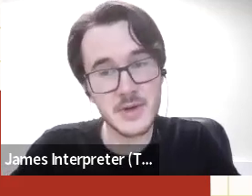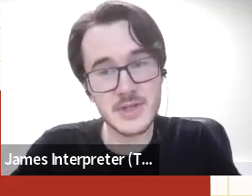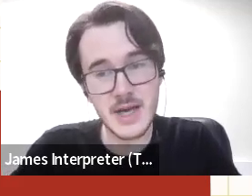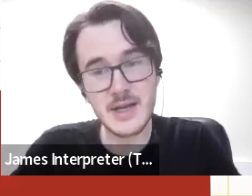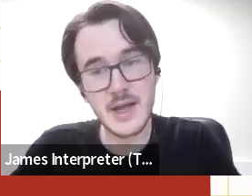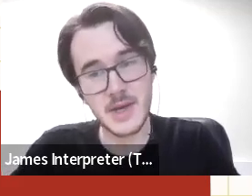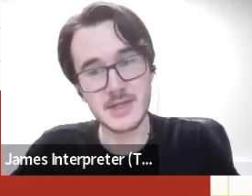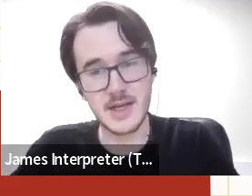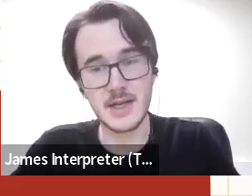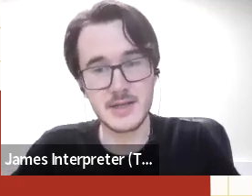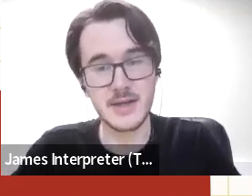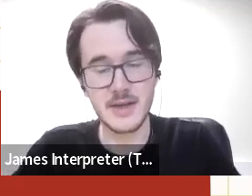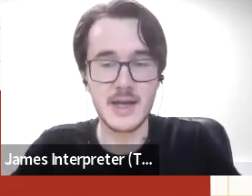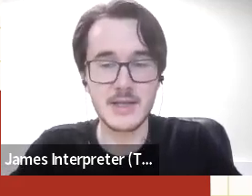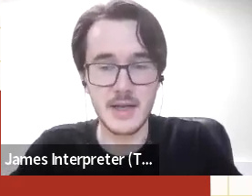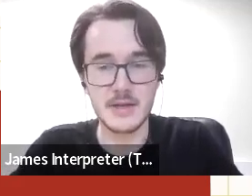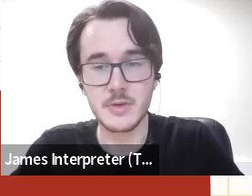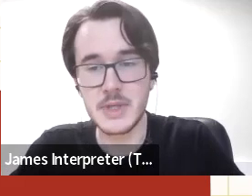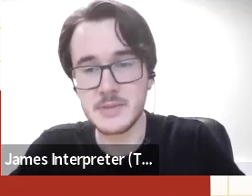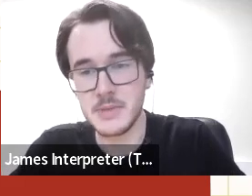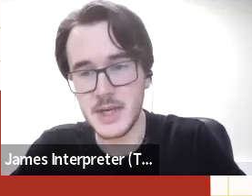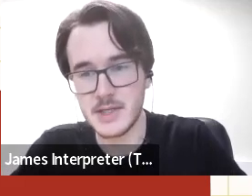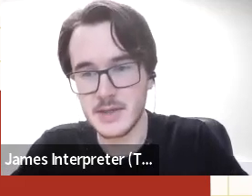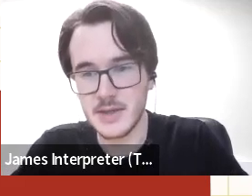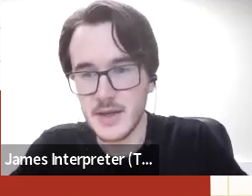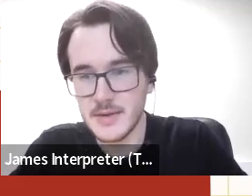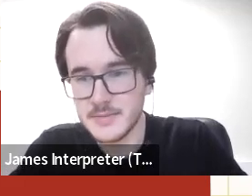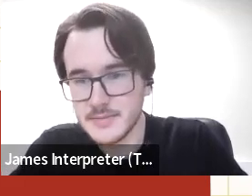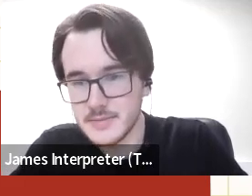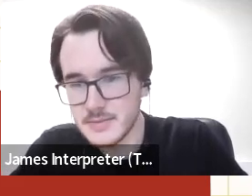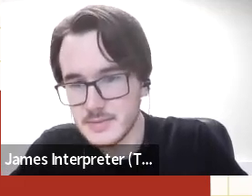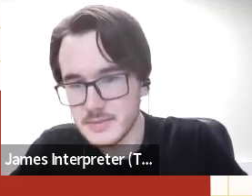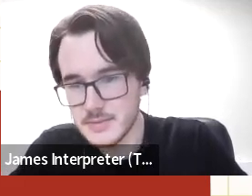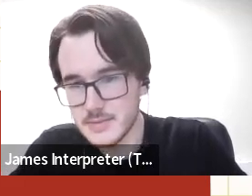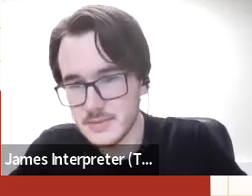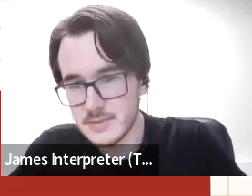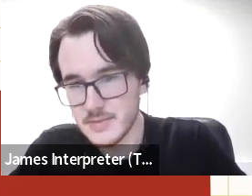If I don't understand, I might say to ask again, so please be patient.